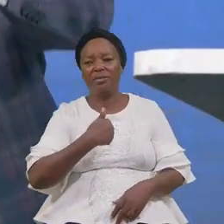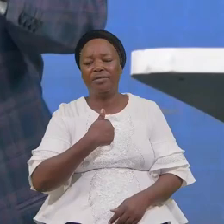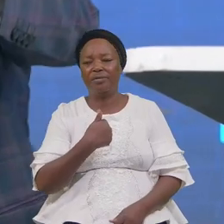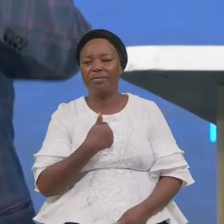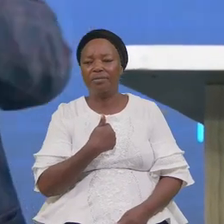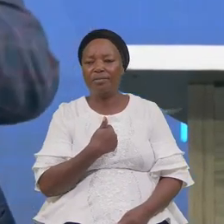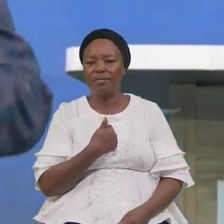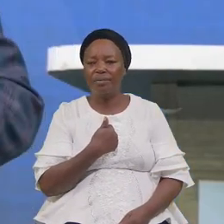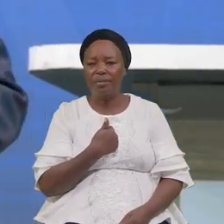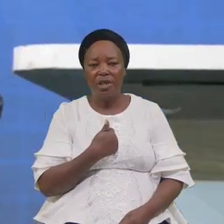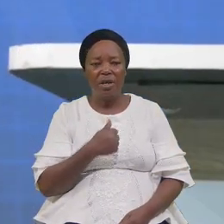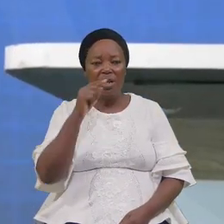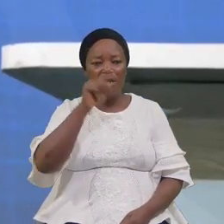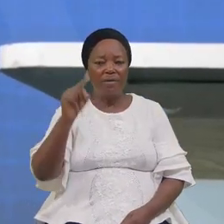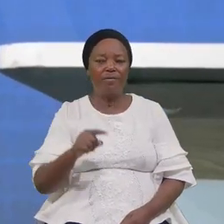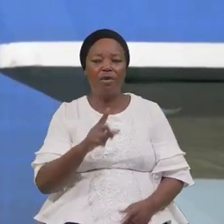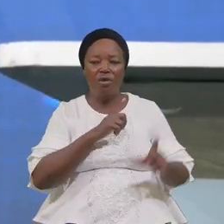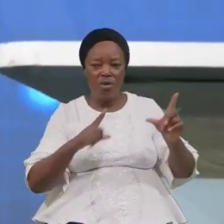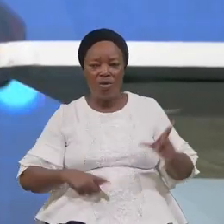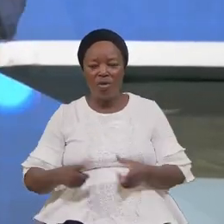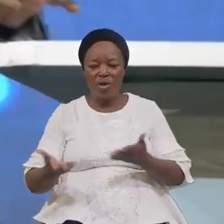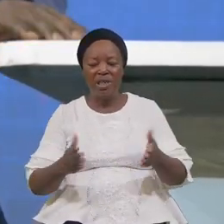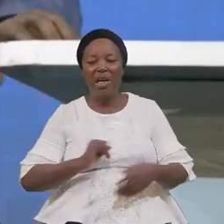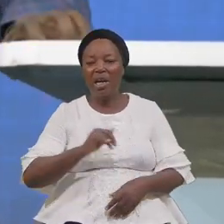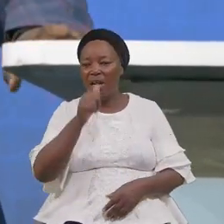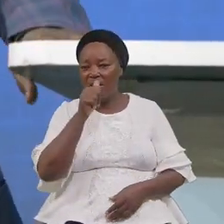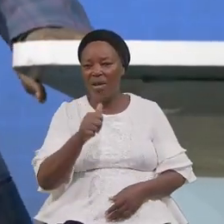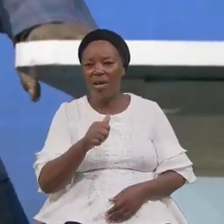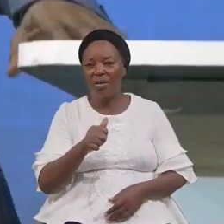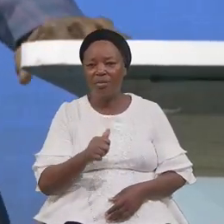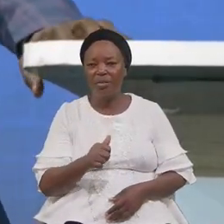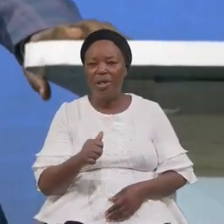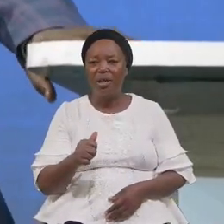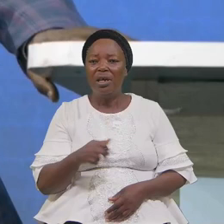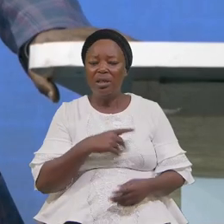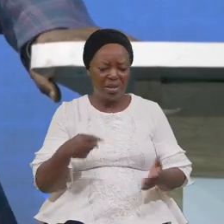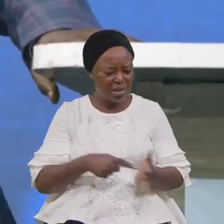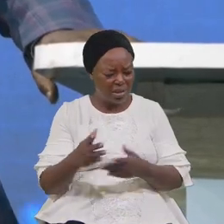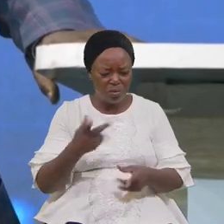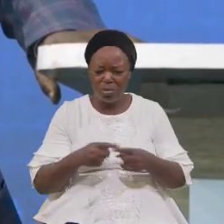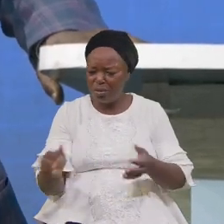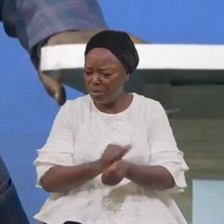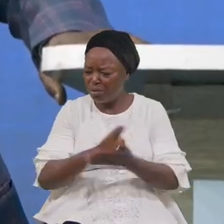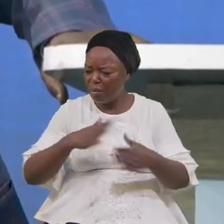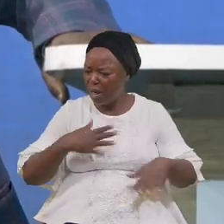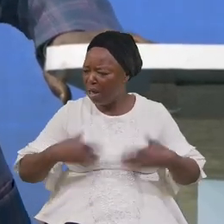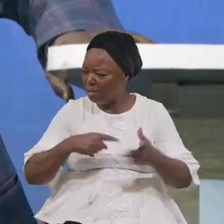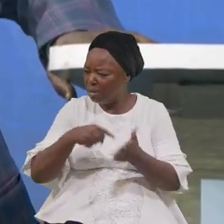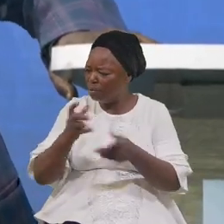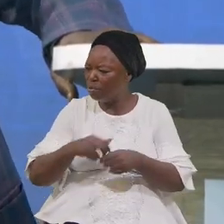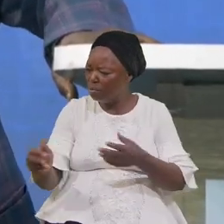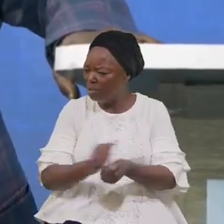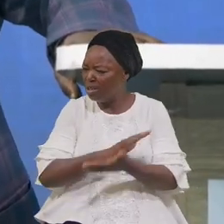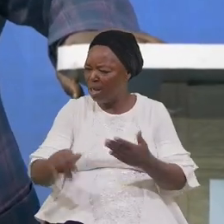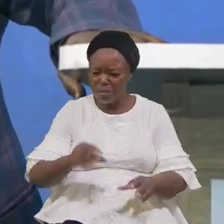myself. Therefore, Lord, here am I. The sin wants to destroy me. The sin wants to pull me